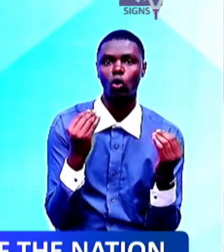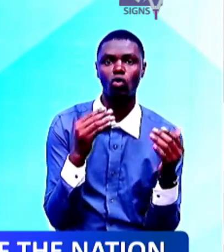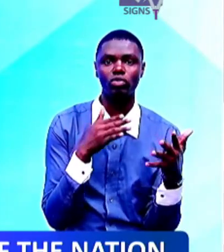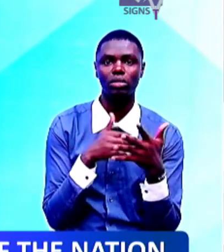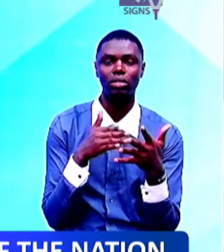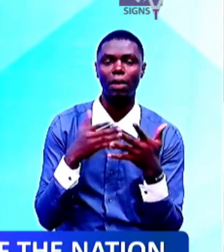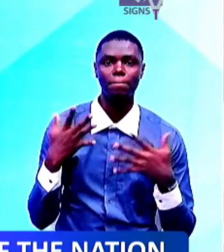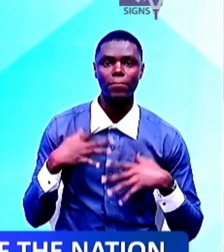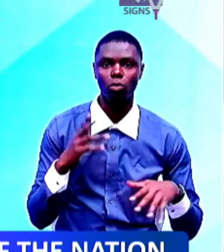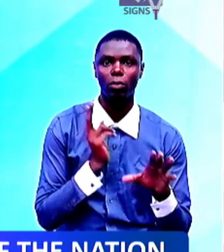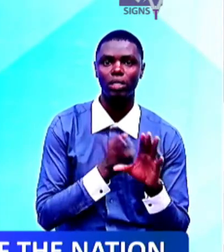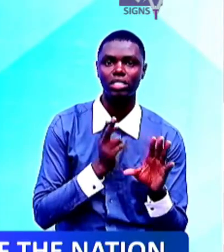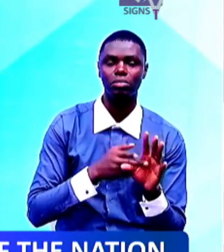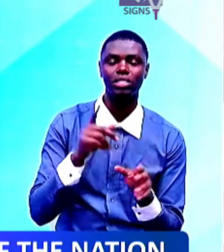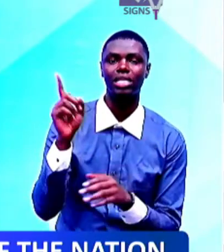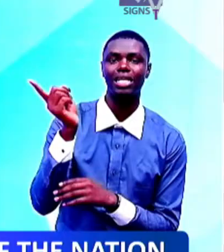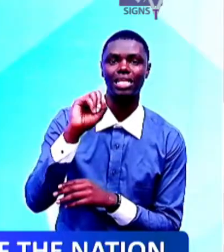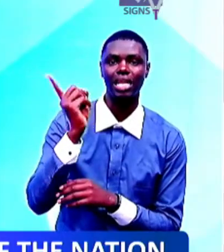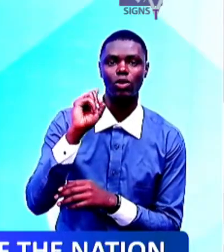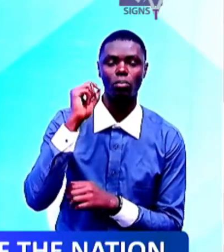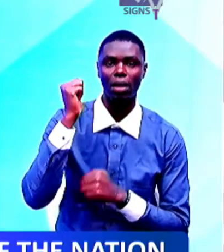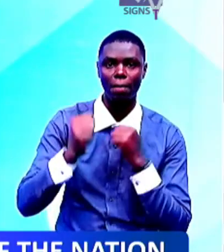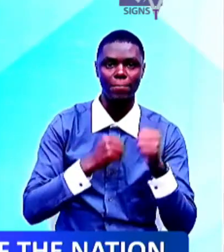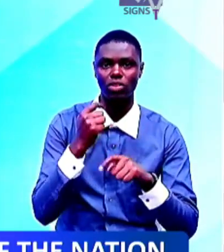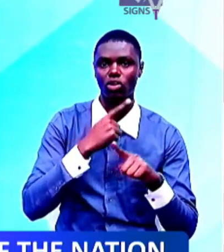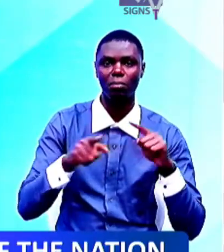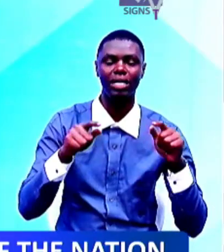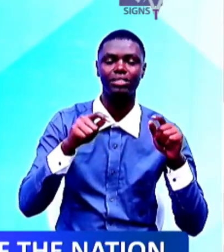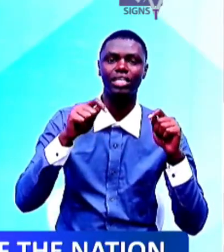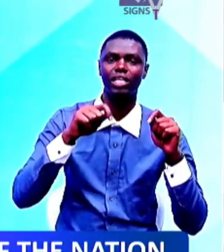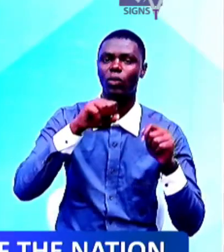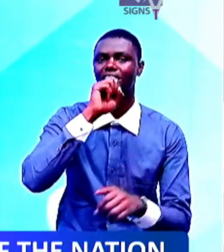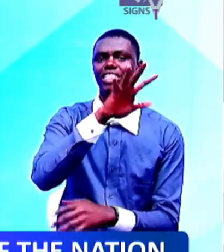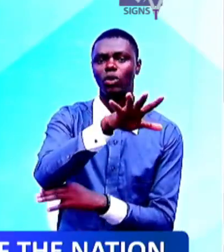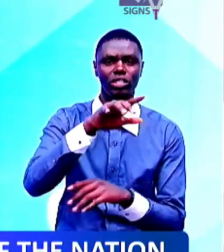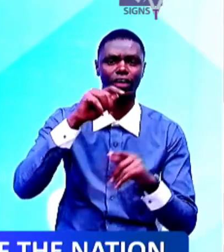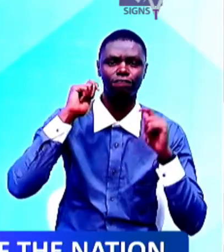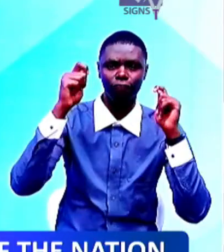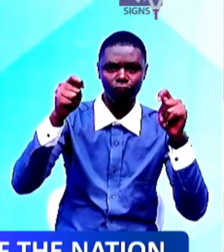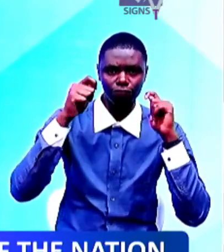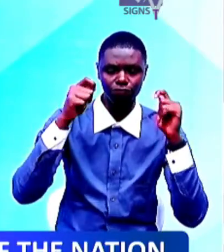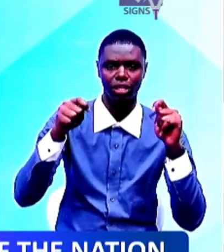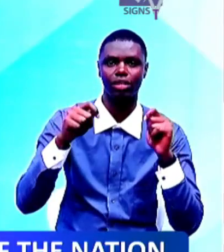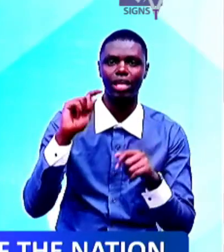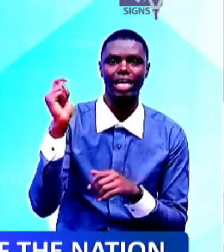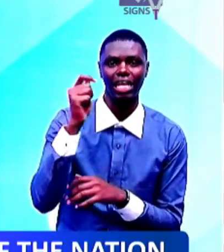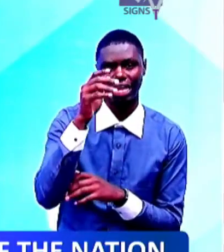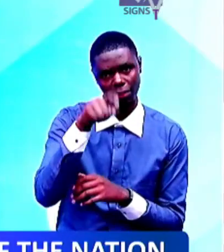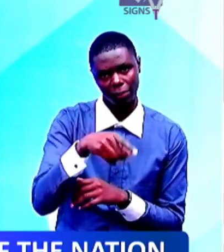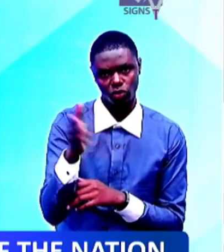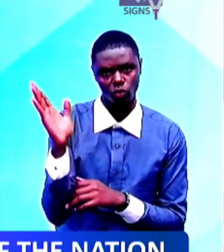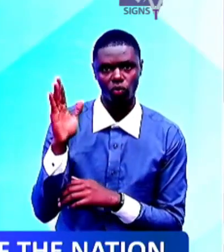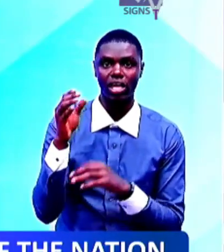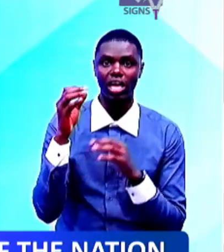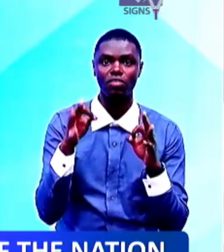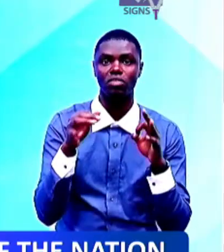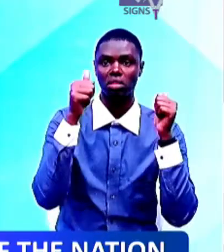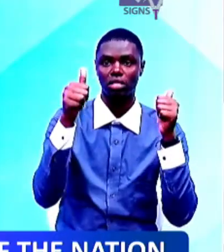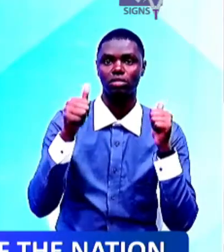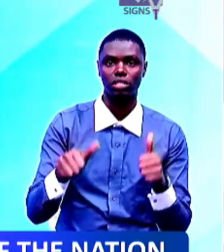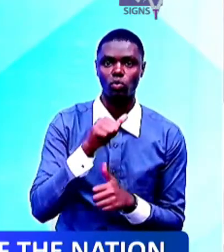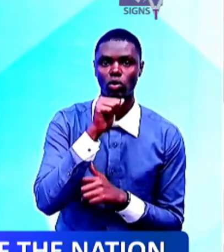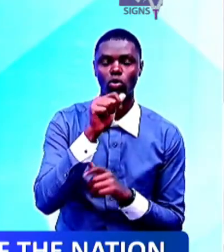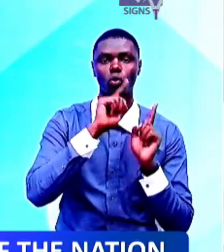people participating in the Nairobi Marathon, but the chant was still ongoing. Now, what if Kenyans resolve to not advertising that we're going to